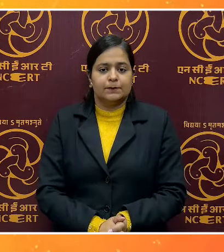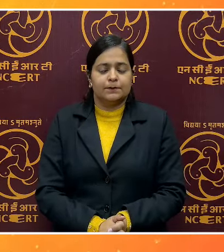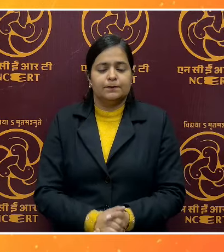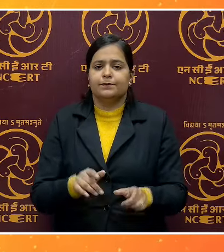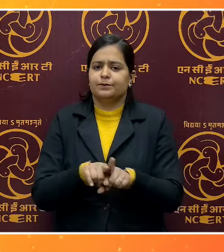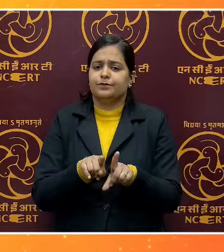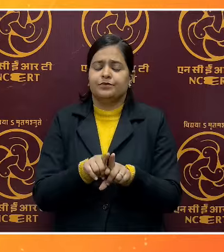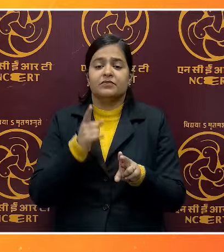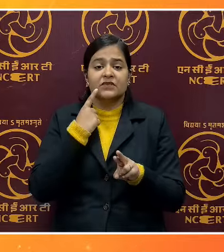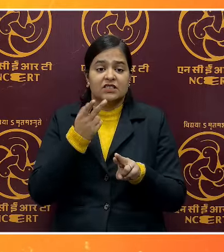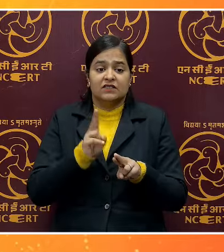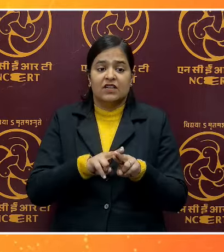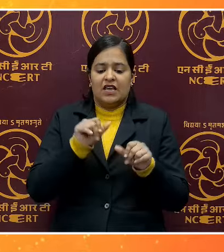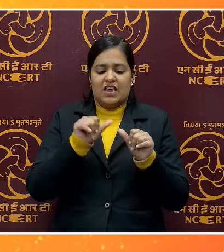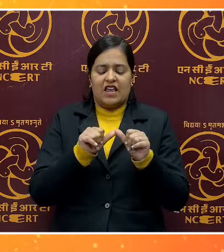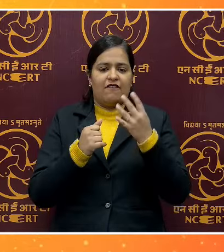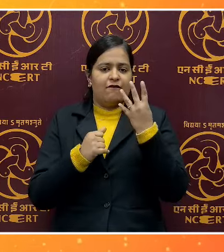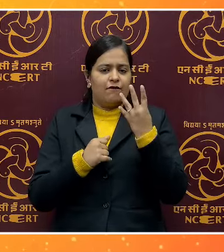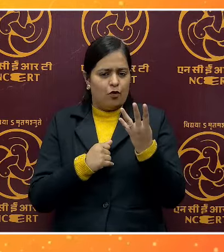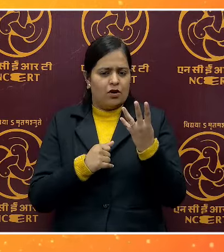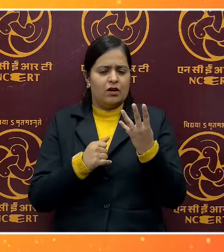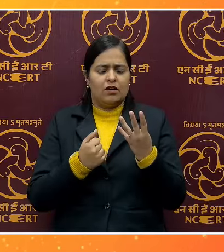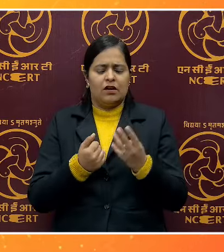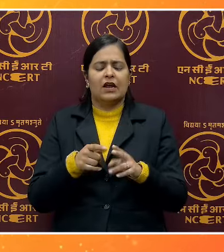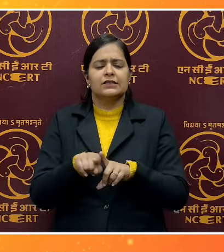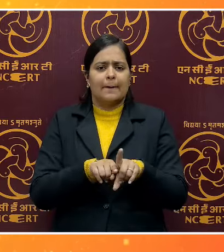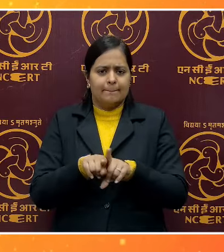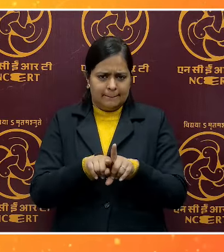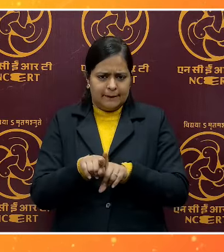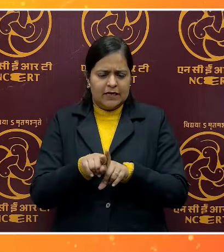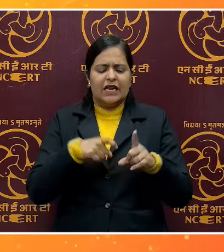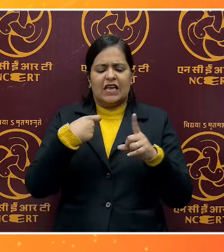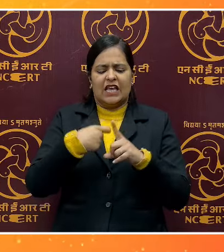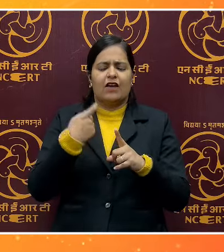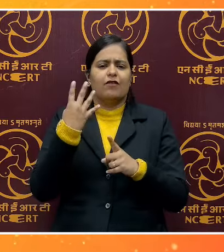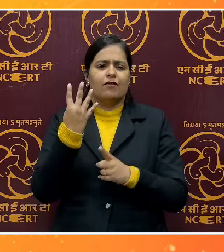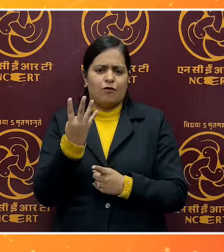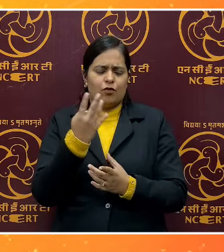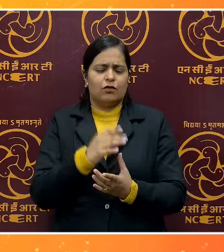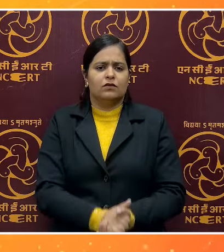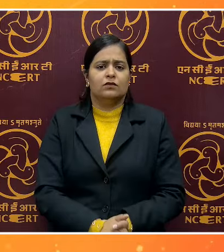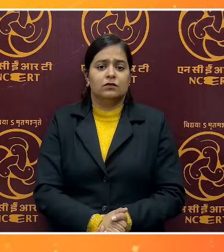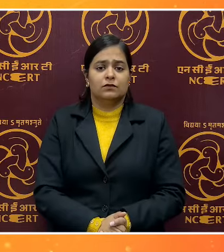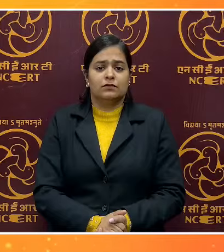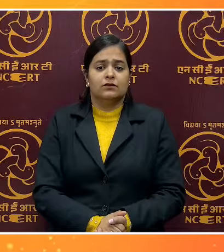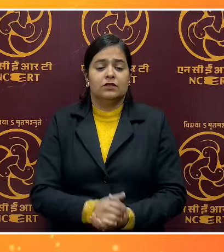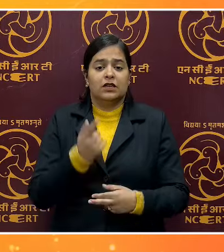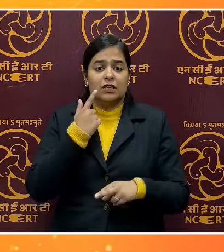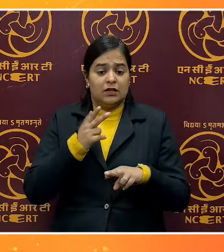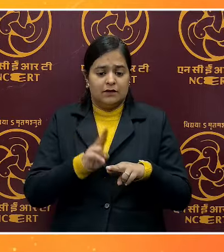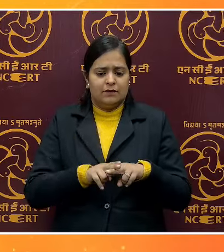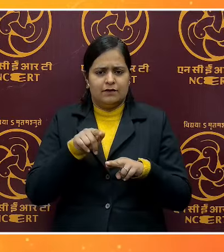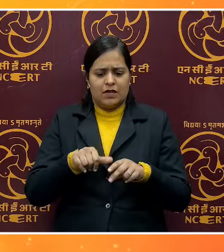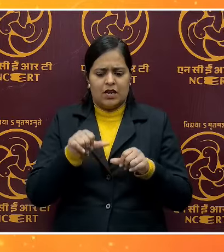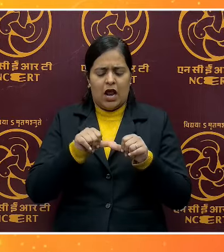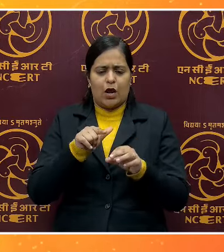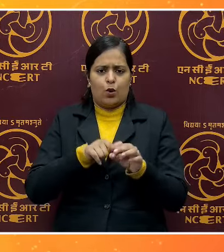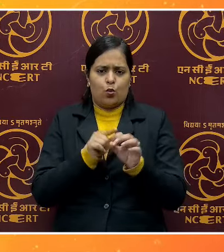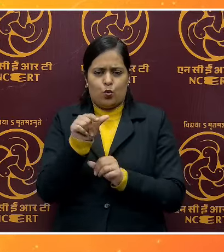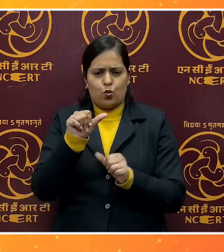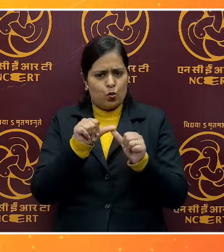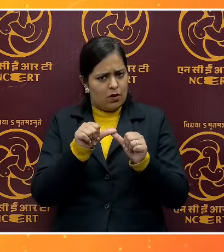Like in case of K4FeCN6, we can take example of K4FeCN6. When it going in aqueous form,